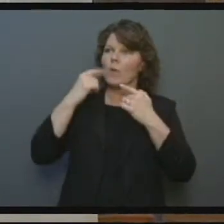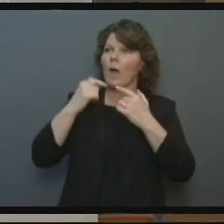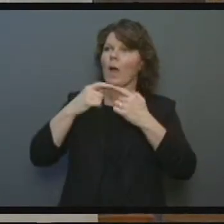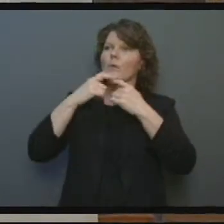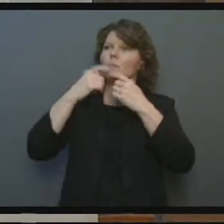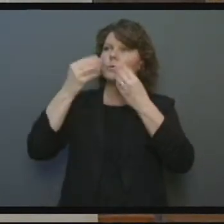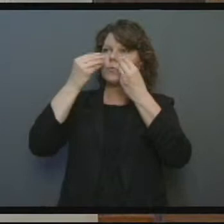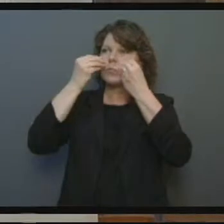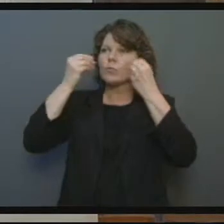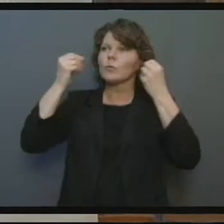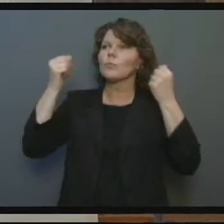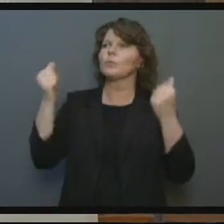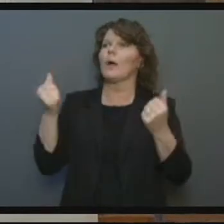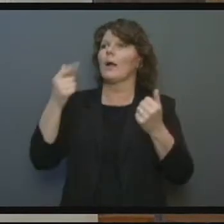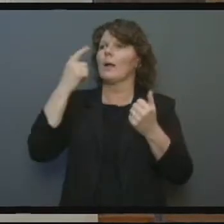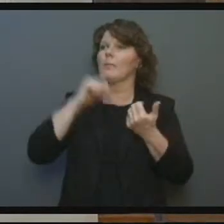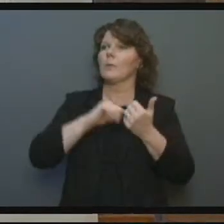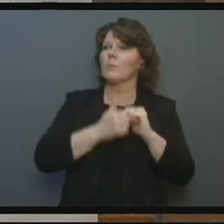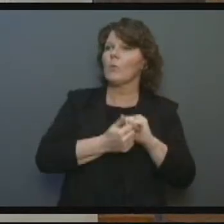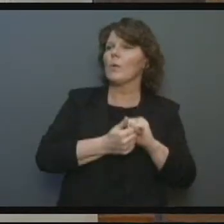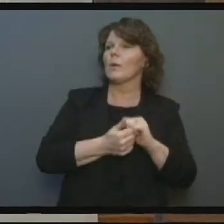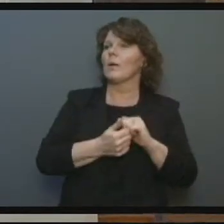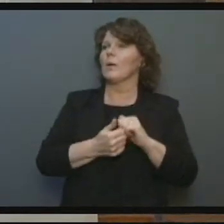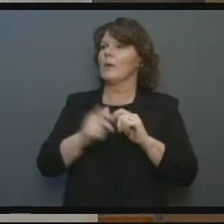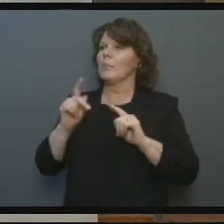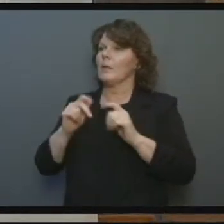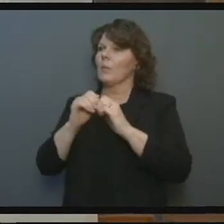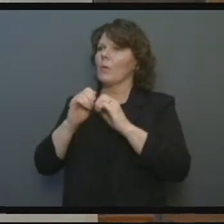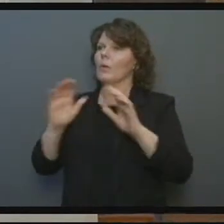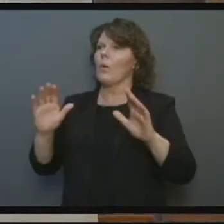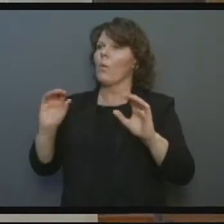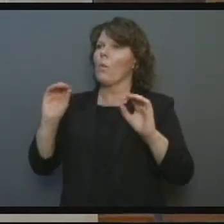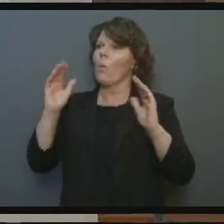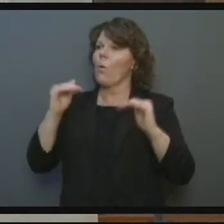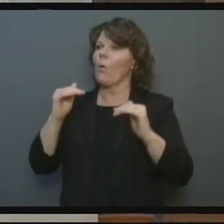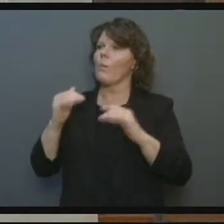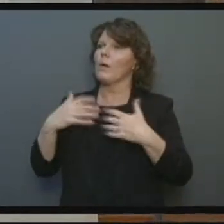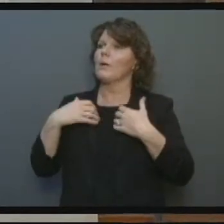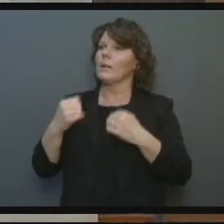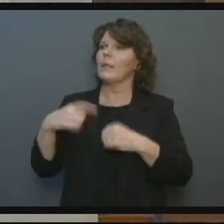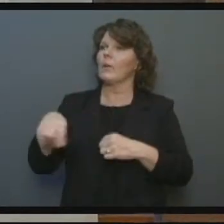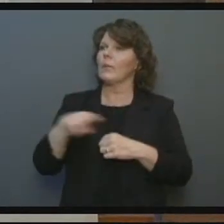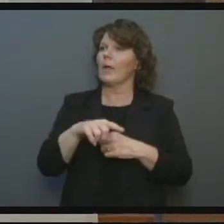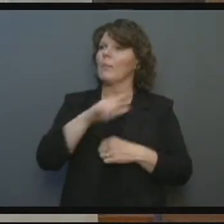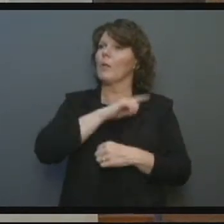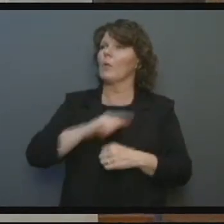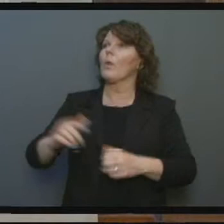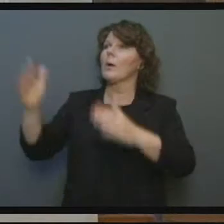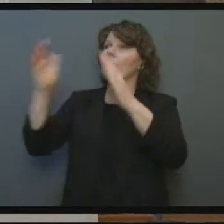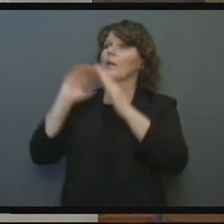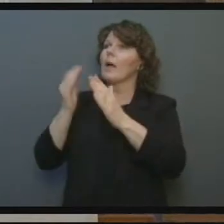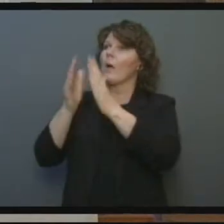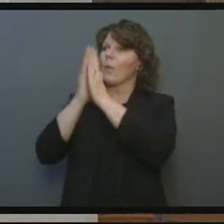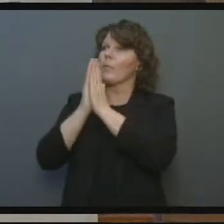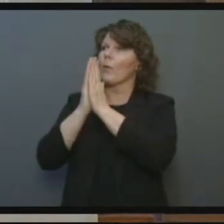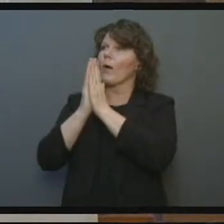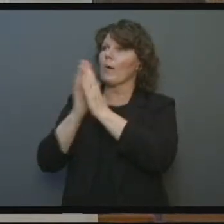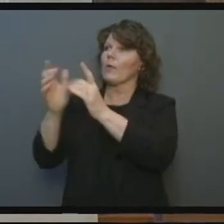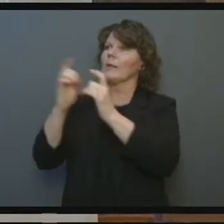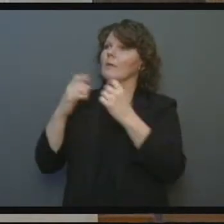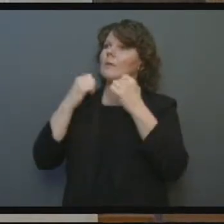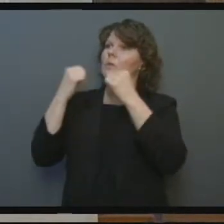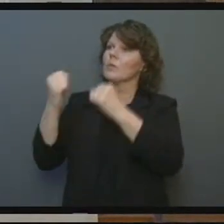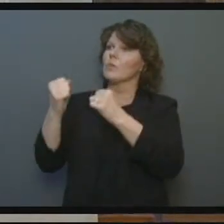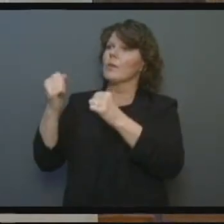mourning, and for the hope of the hopeless. Lord, hear our prayer. Lord, strengthen our resolve to share your light